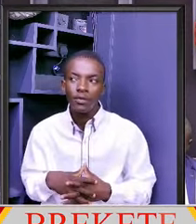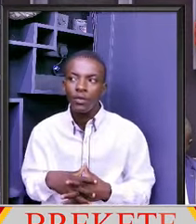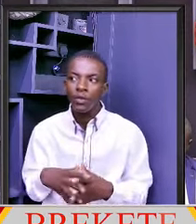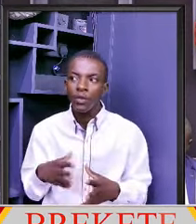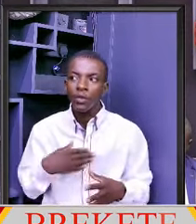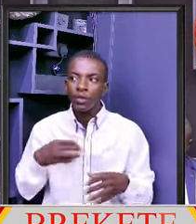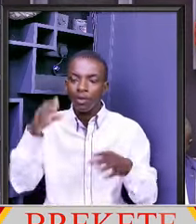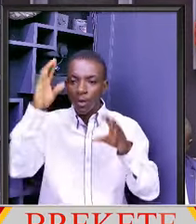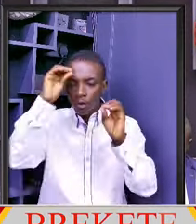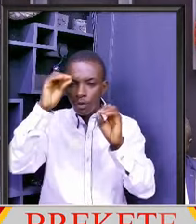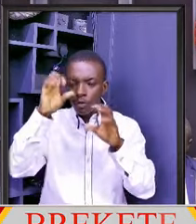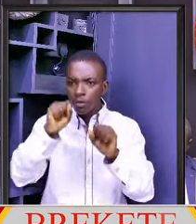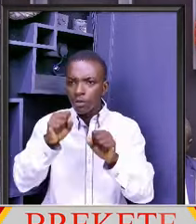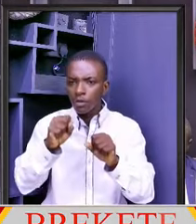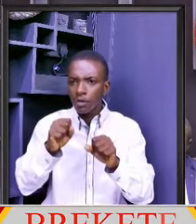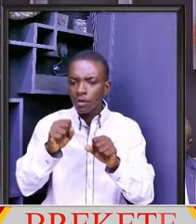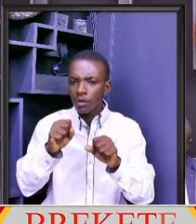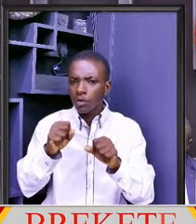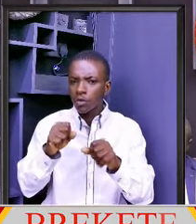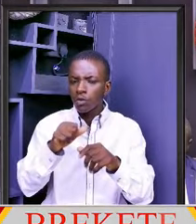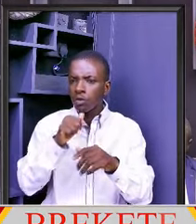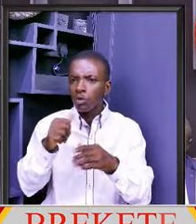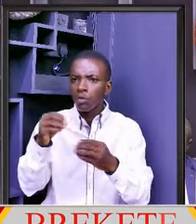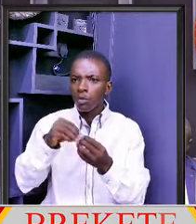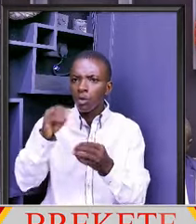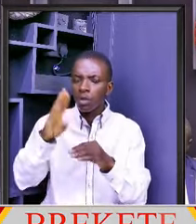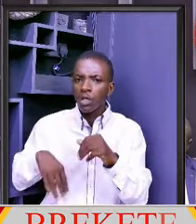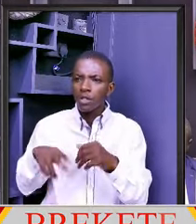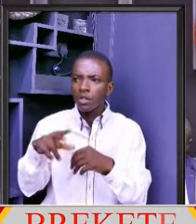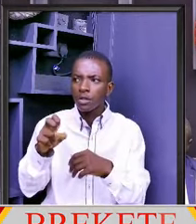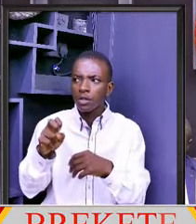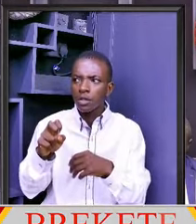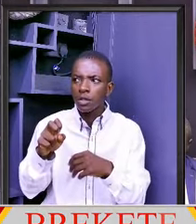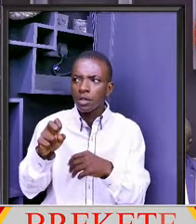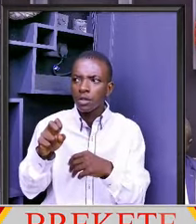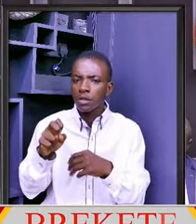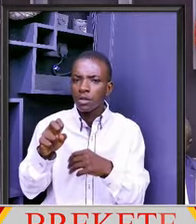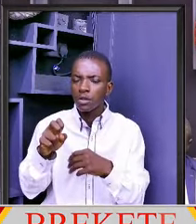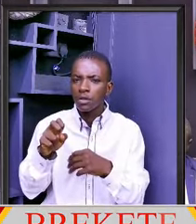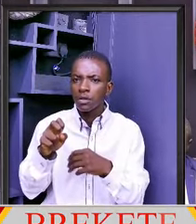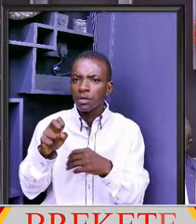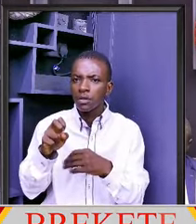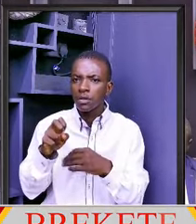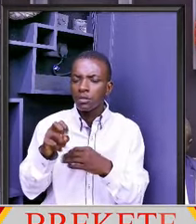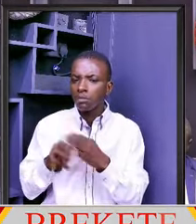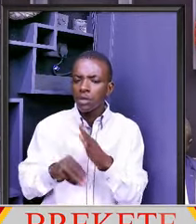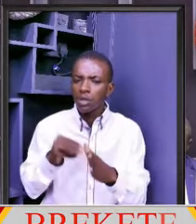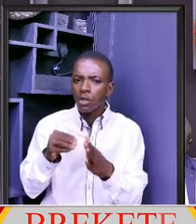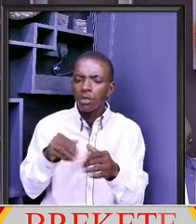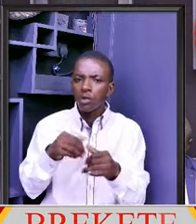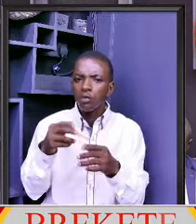My ordinary president, we finished that meeting, not more than 30 minutes. I went for press conference.